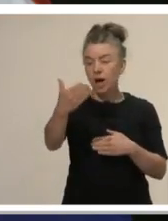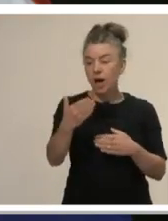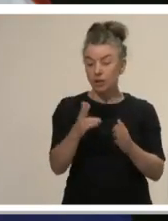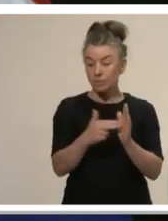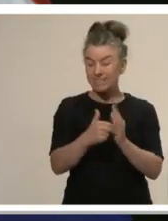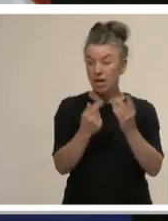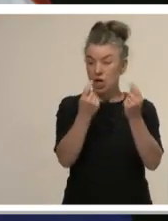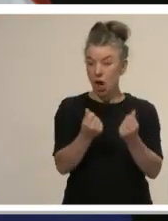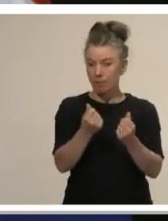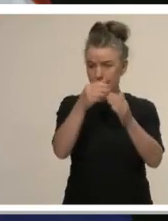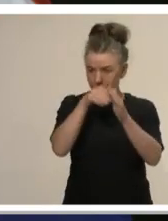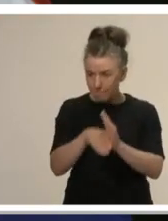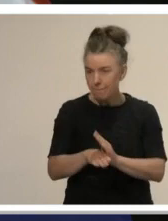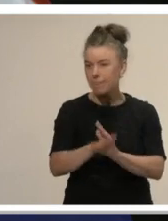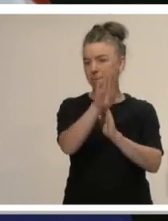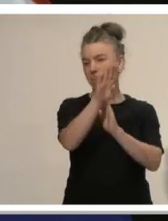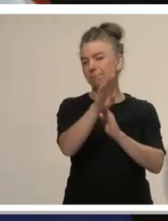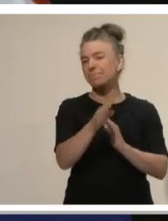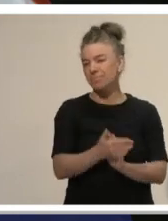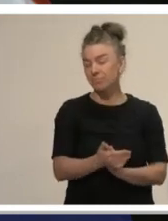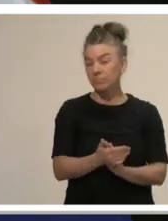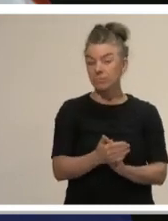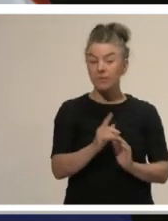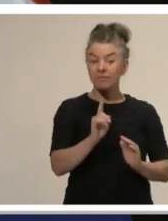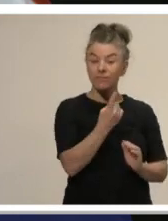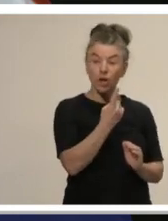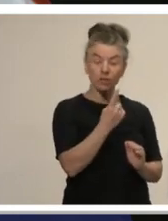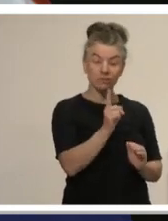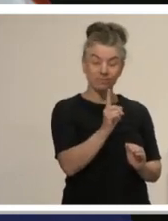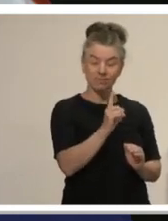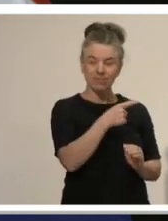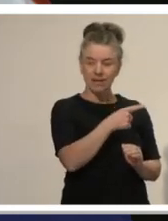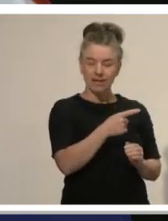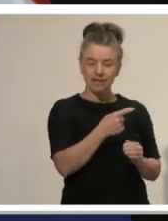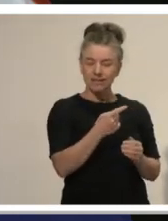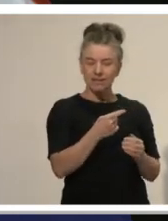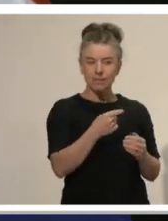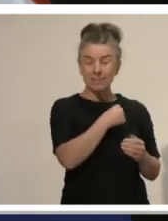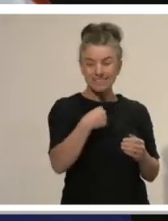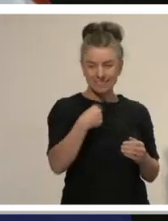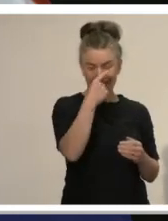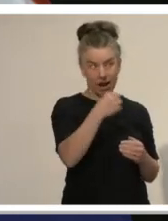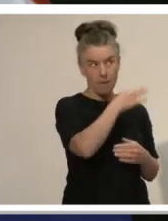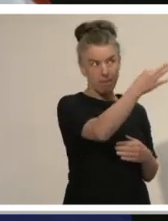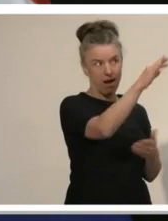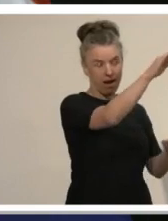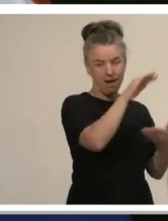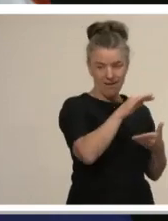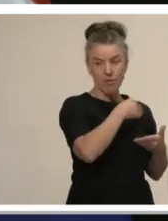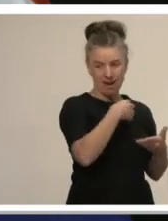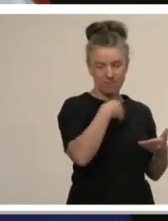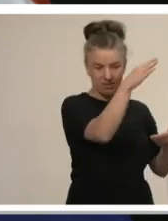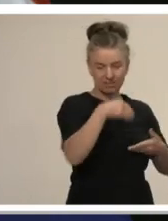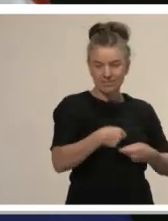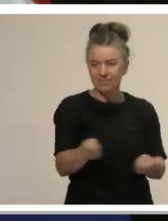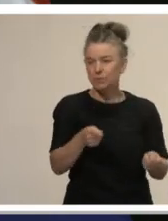first best example of that has been the speed of the wage subsidy program. The Minister of Finance has always been very quick to point out